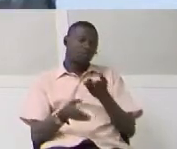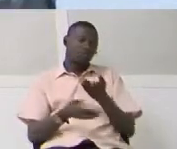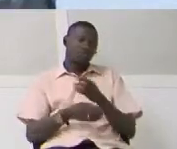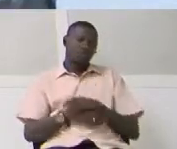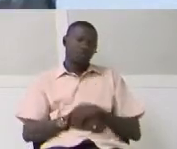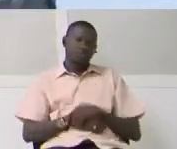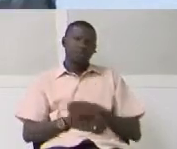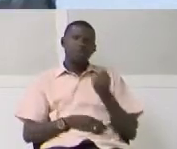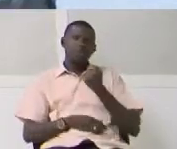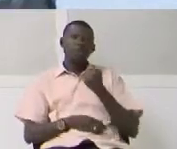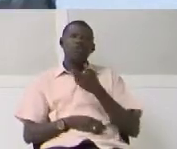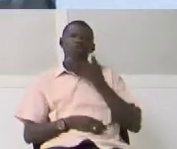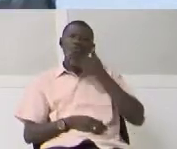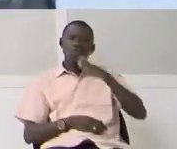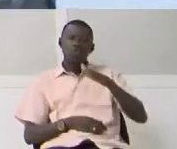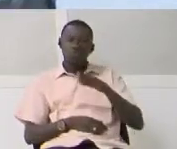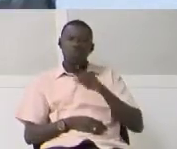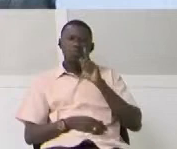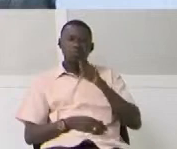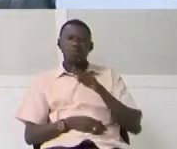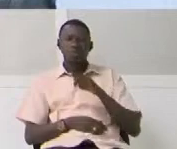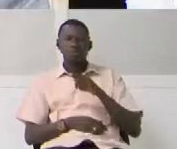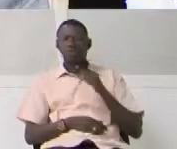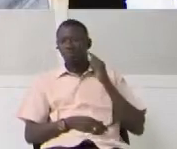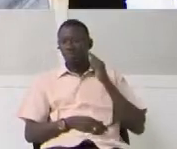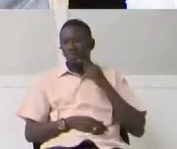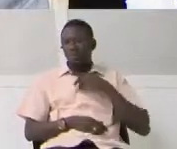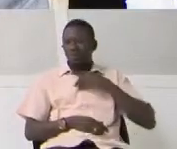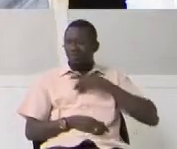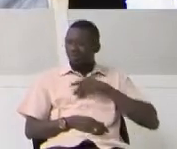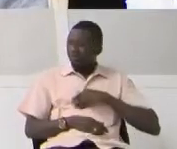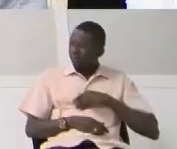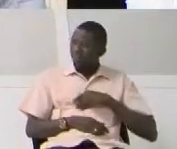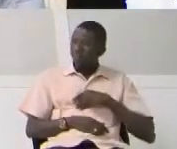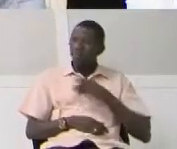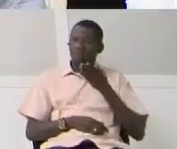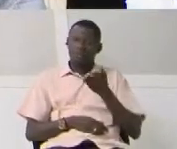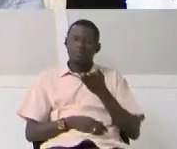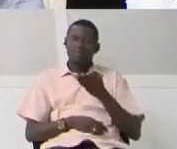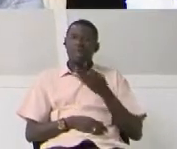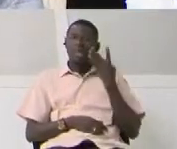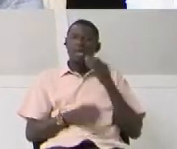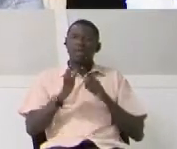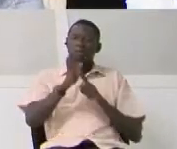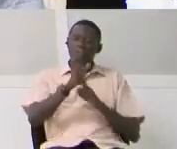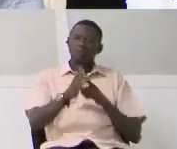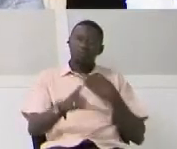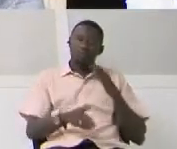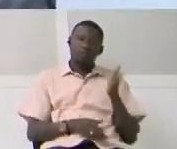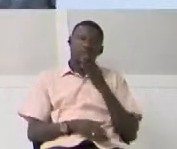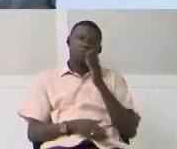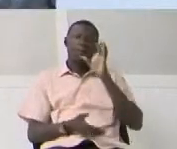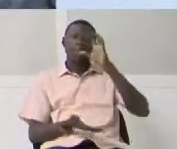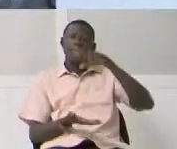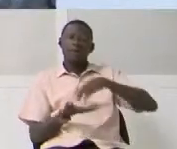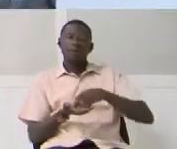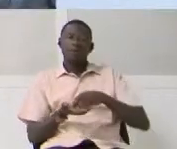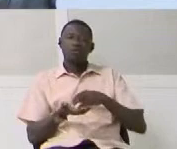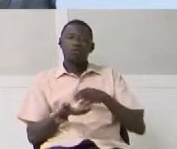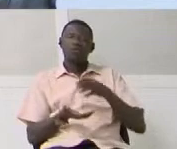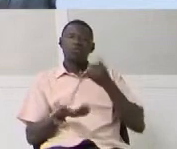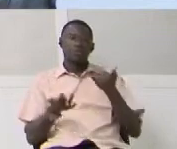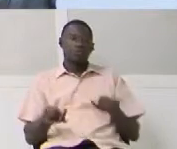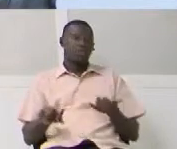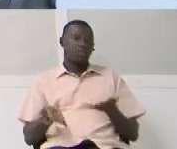Danglende Yerem, you pity them. So they may Banjul today. If you go to Banjul today, you have this Hale Babari talk,